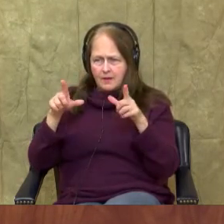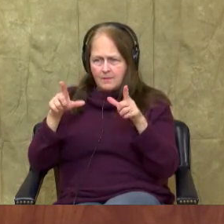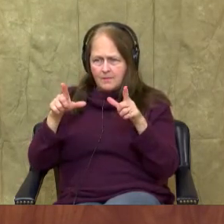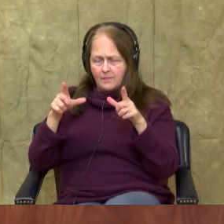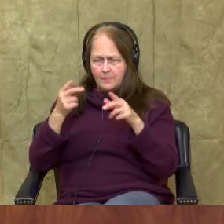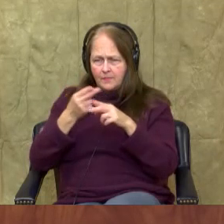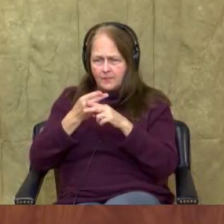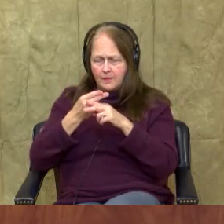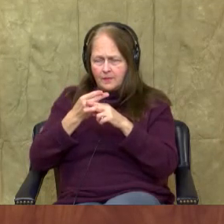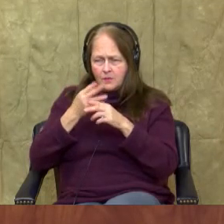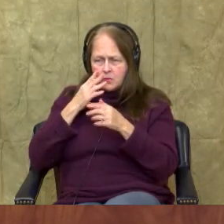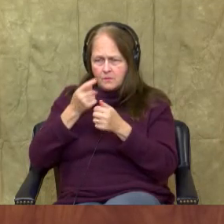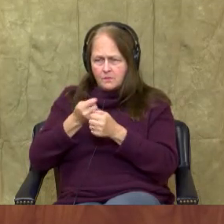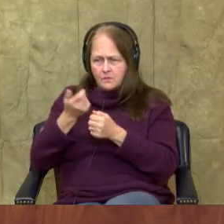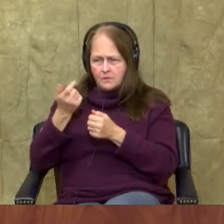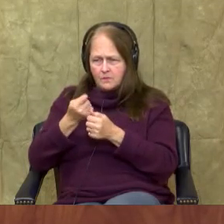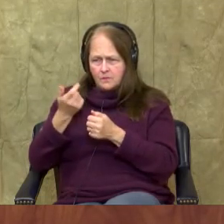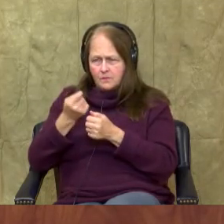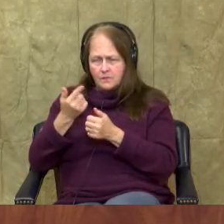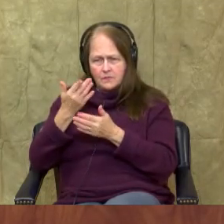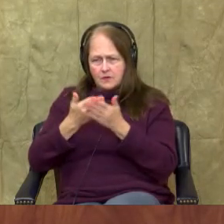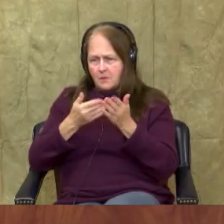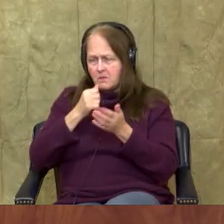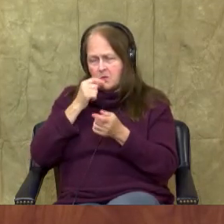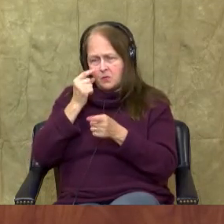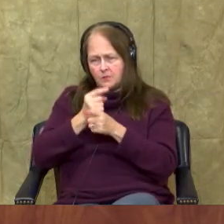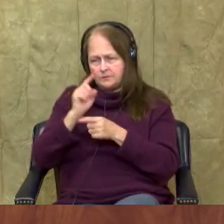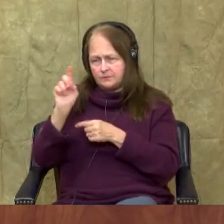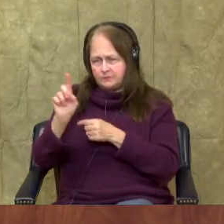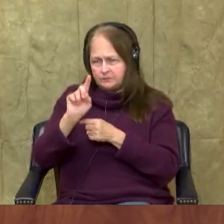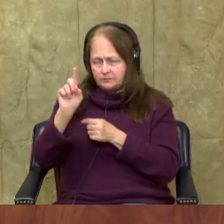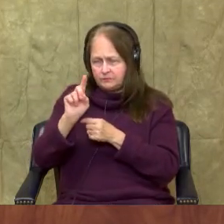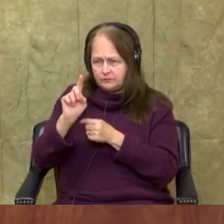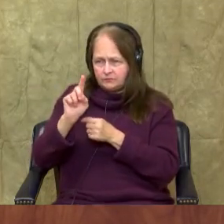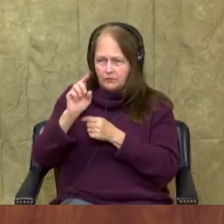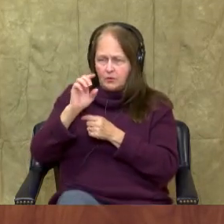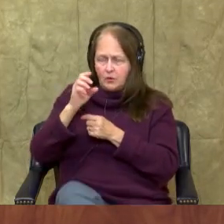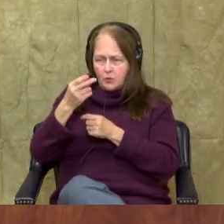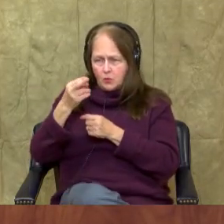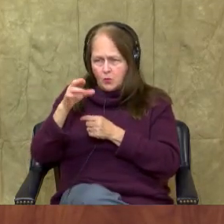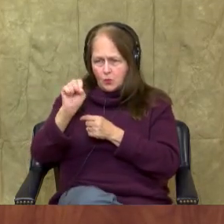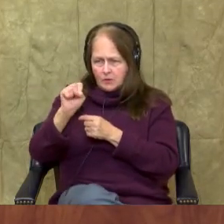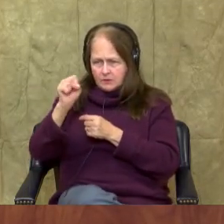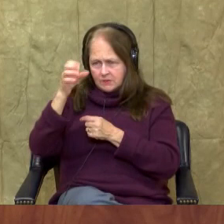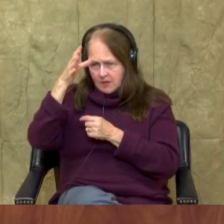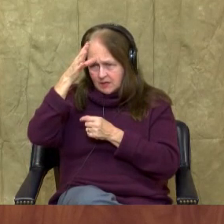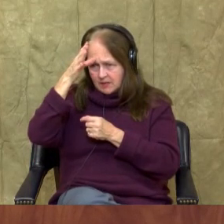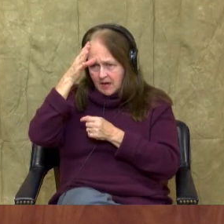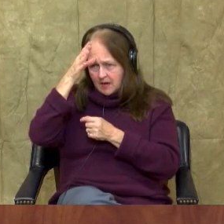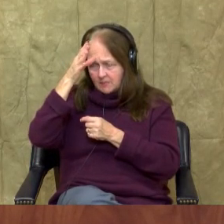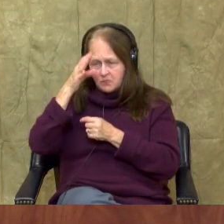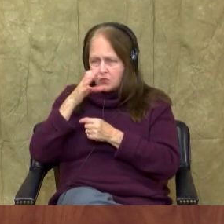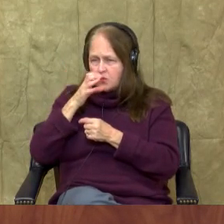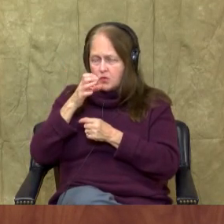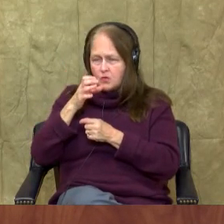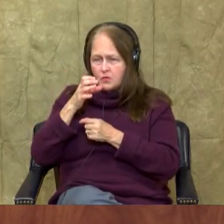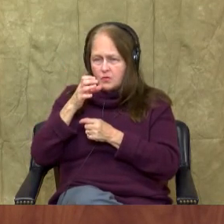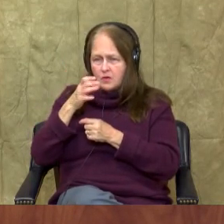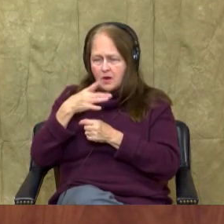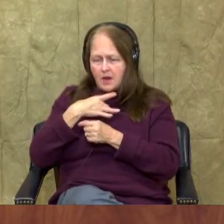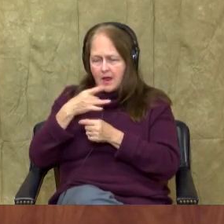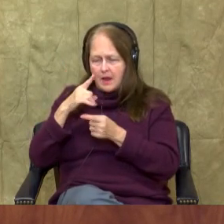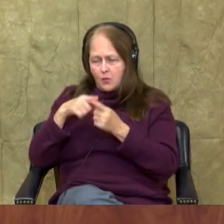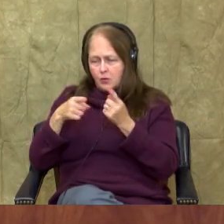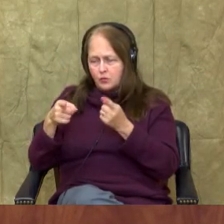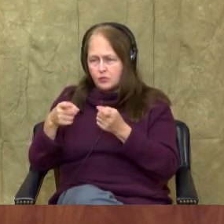let's use process of elimination. D, that Chris's dad doesn't like what he's about to say. Well,